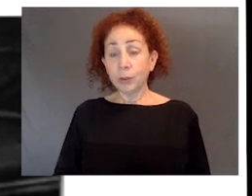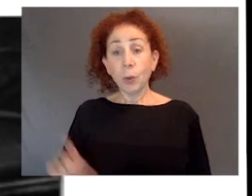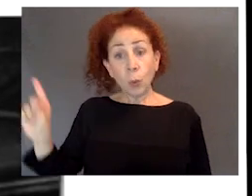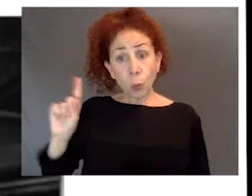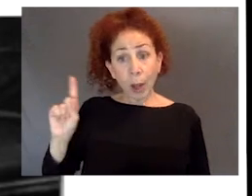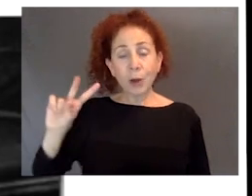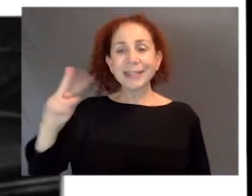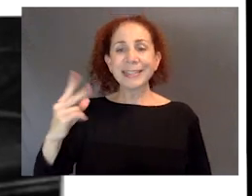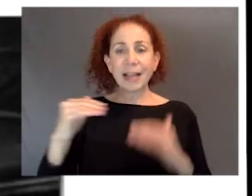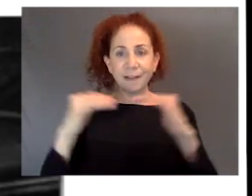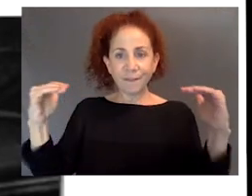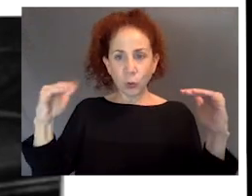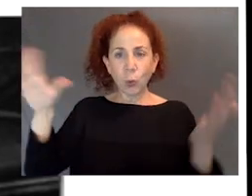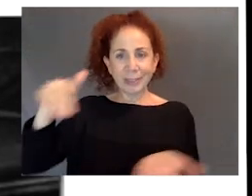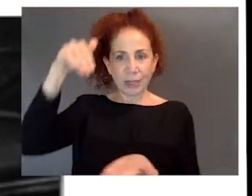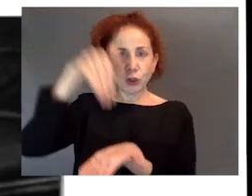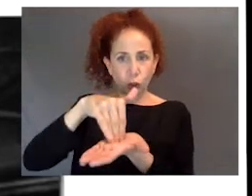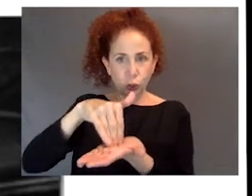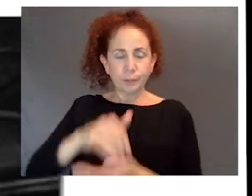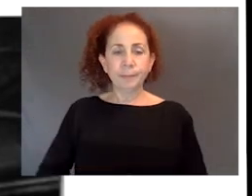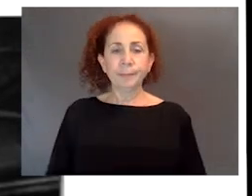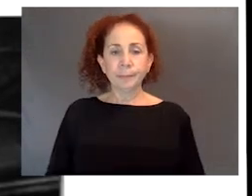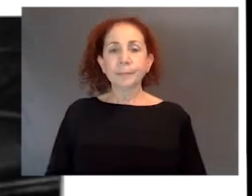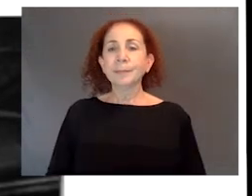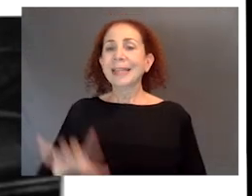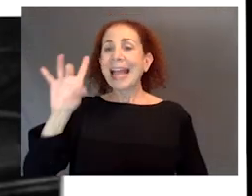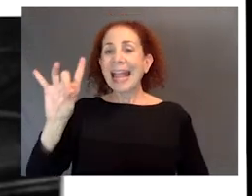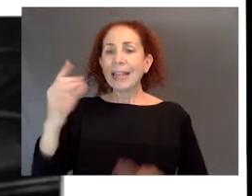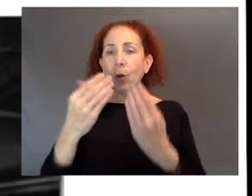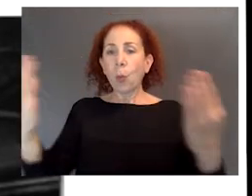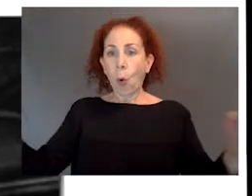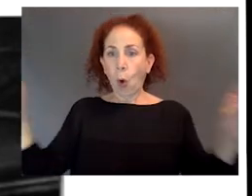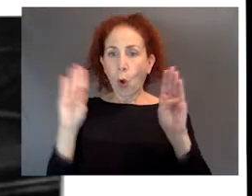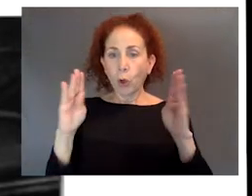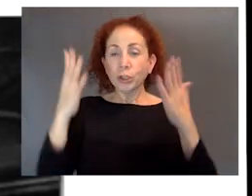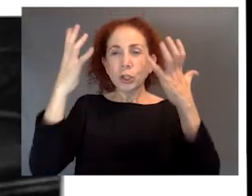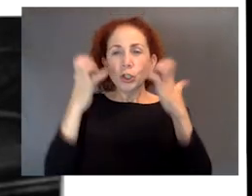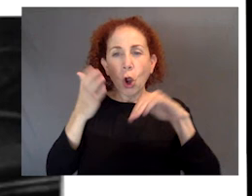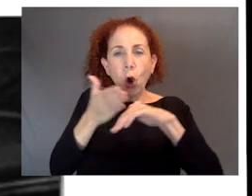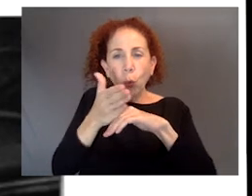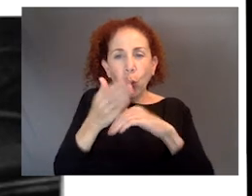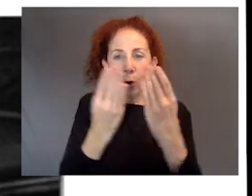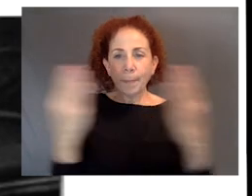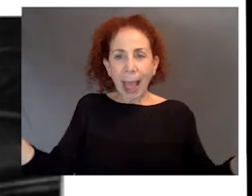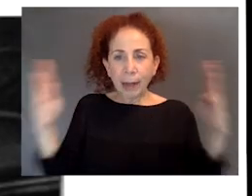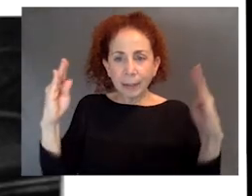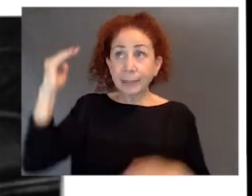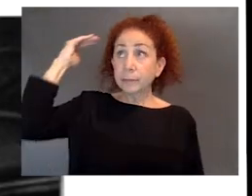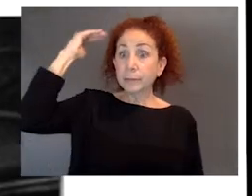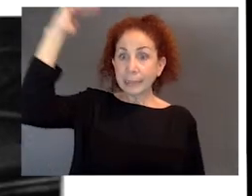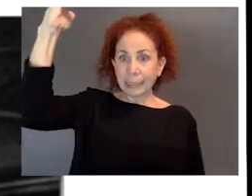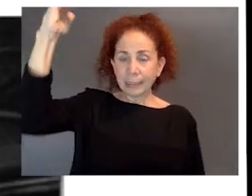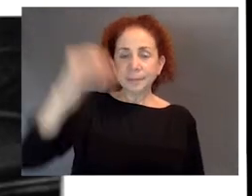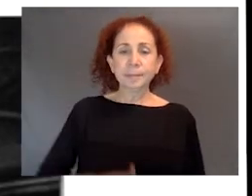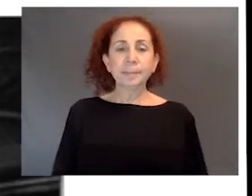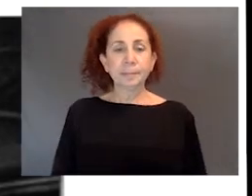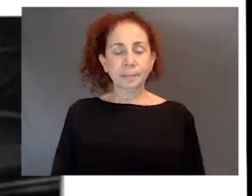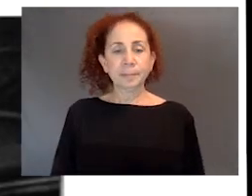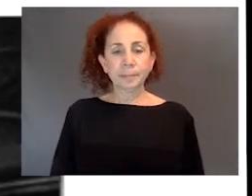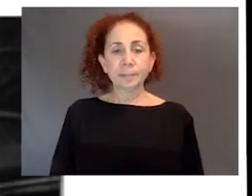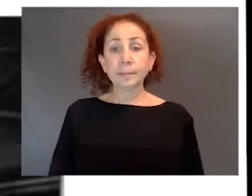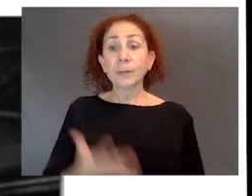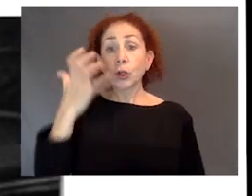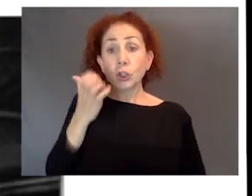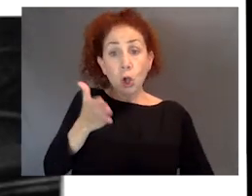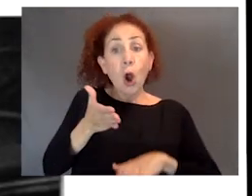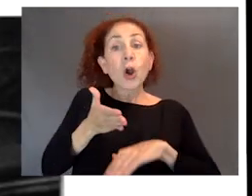was located on the second floor of Center. The room is octagonal, with dark wood paneling on the ceiling and on the walls,